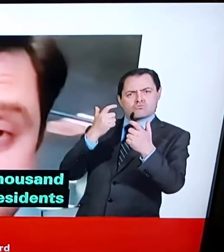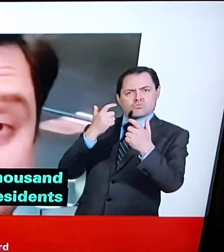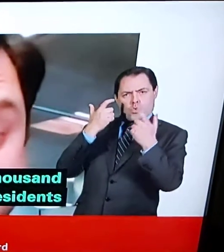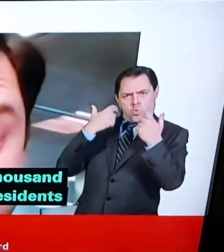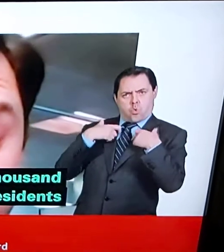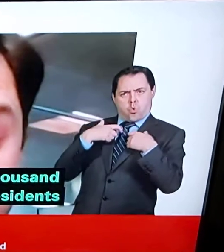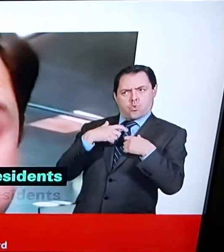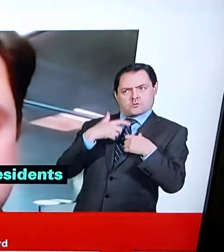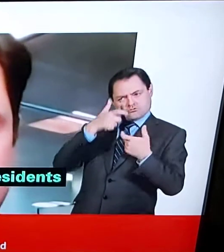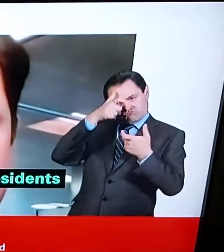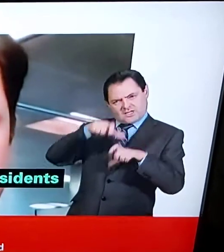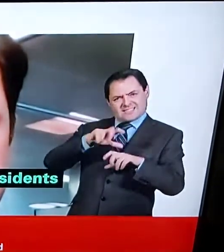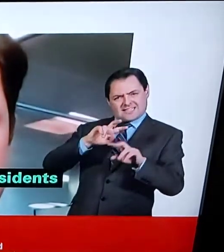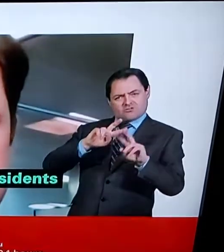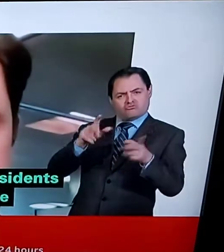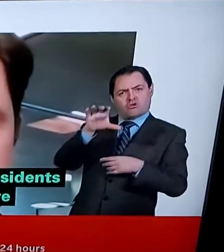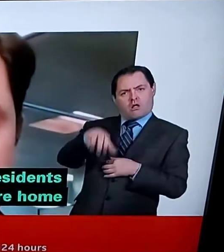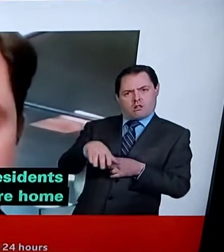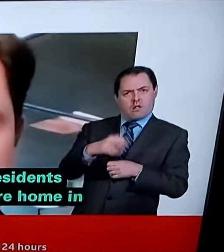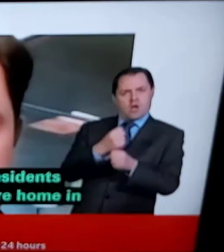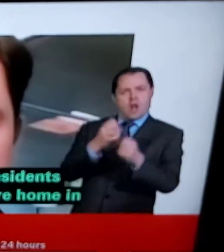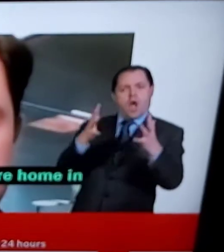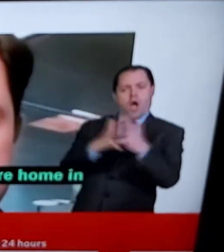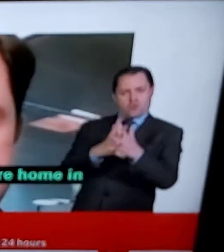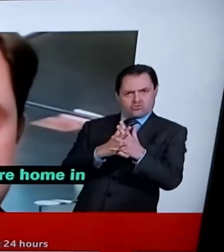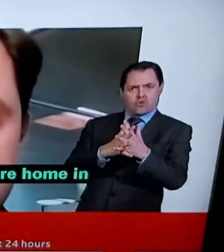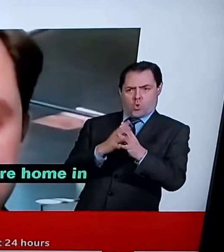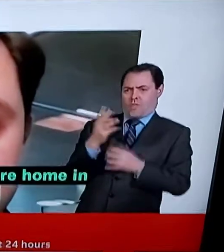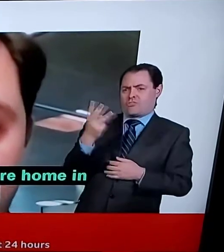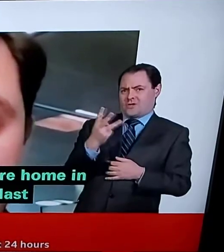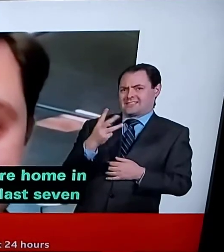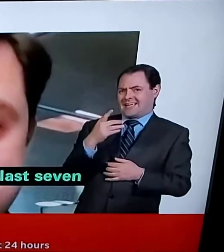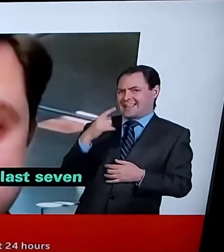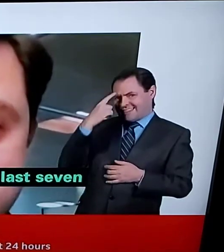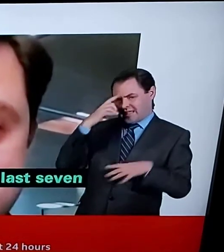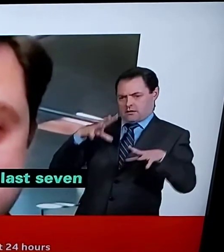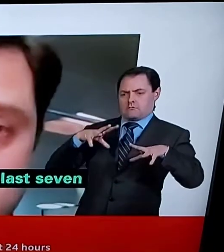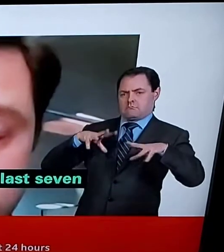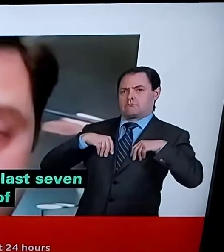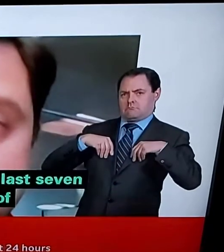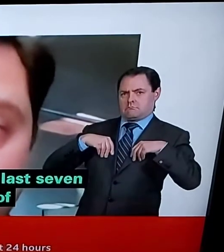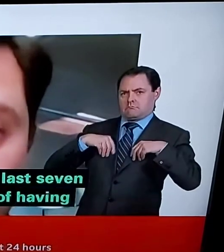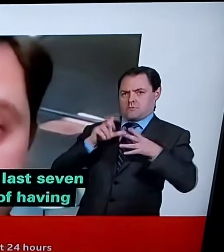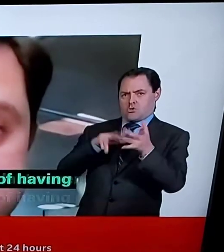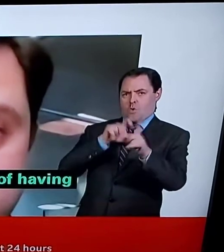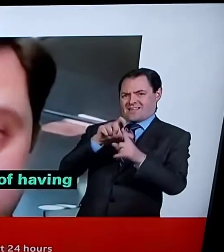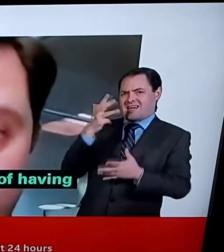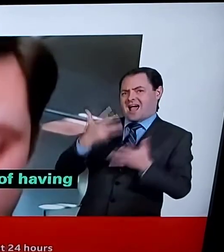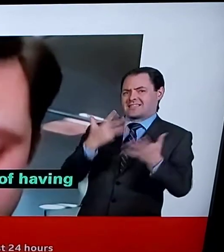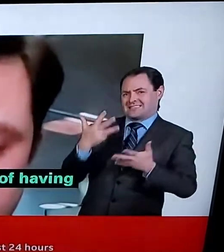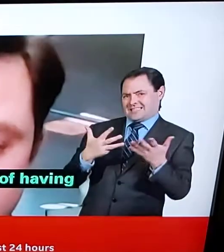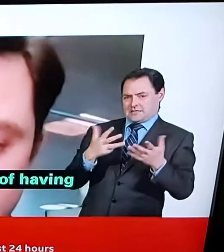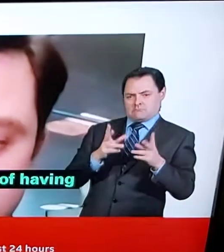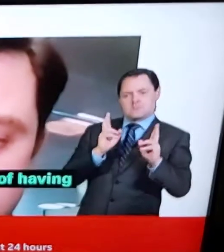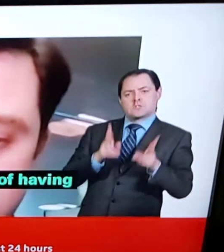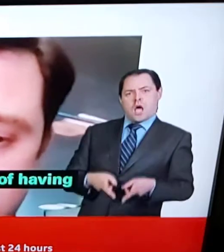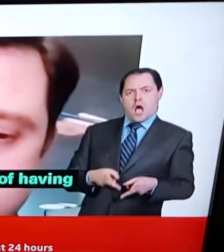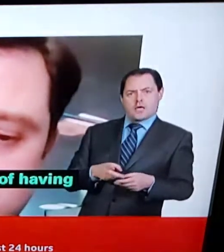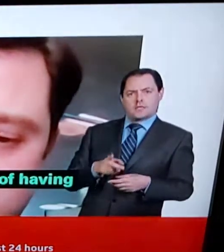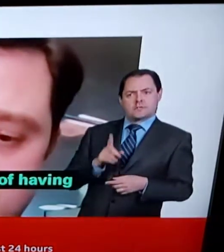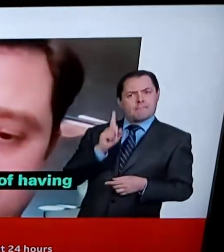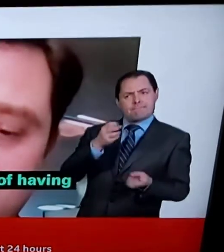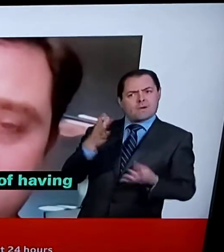last 7 days. They are suspected of having contracted COVID-19 but have not been tested because they weren't in